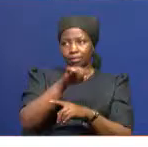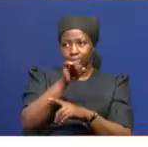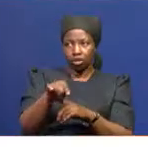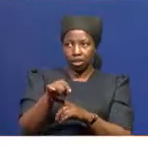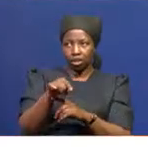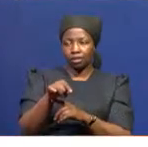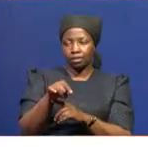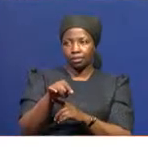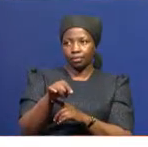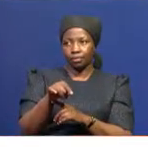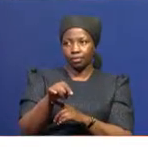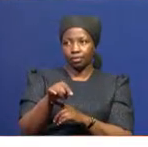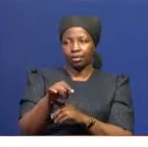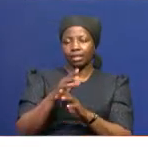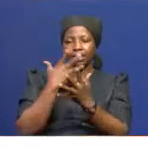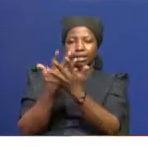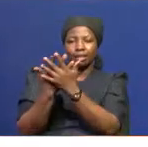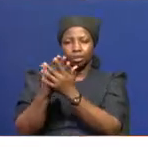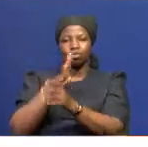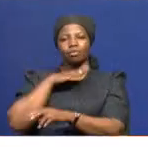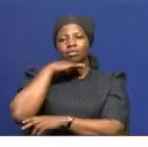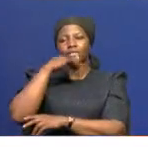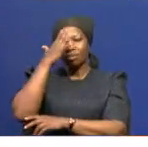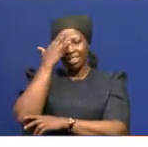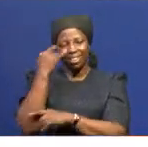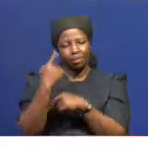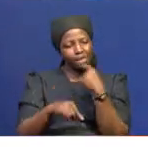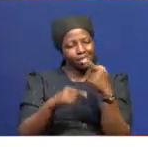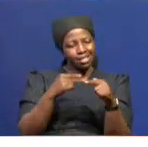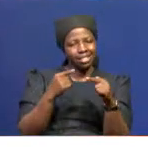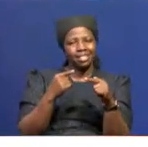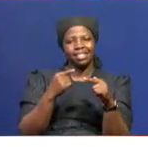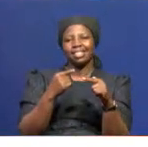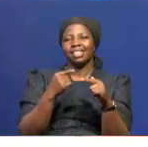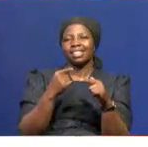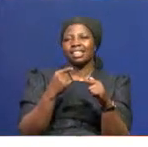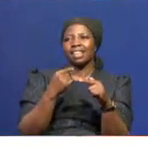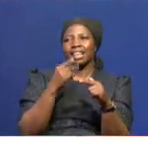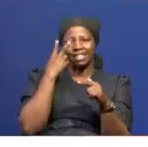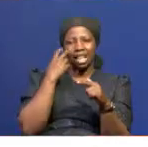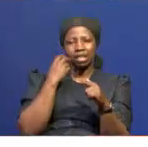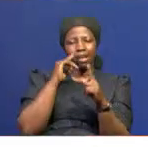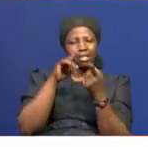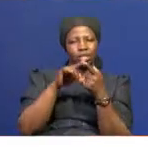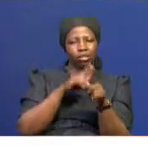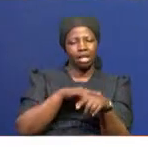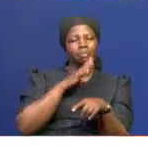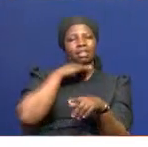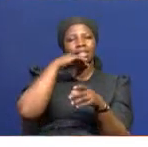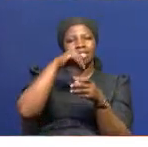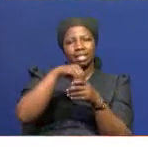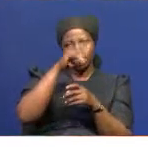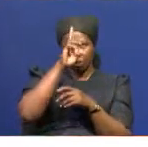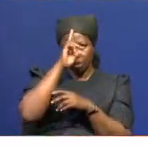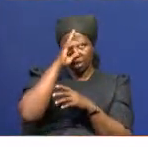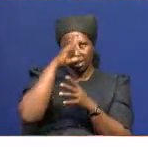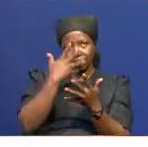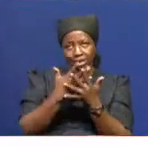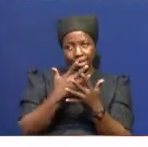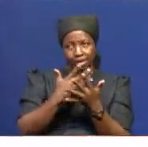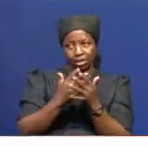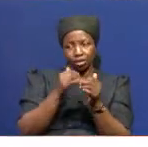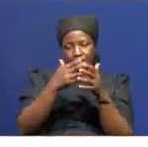death inside a cell. Among many other instances that the police have been dealt with, family for breach of law and